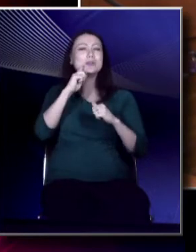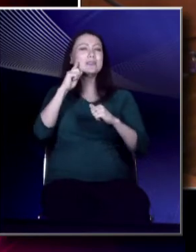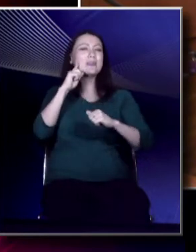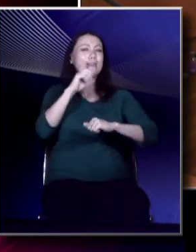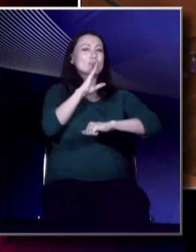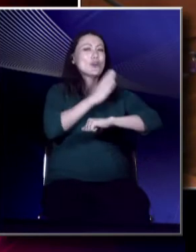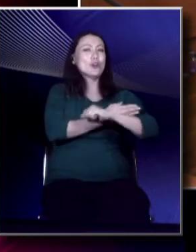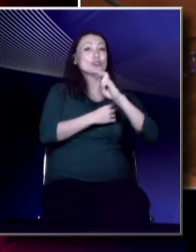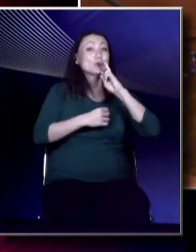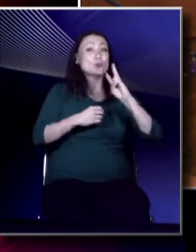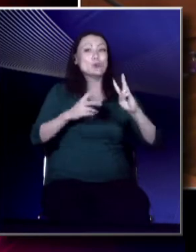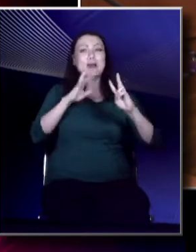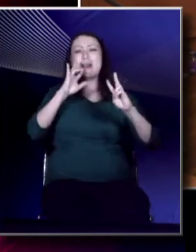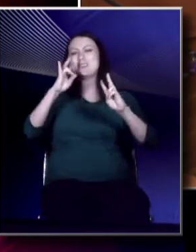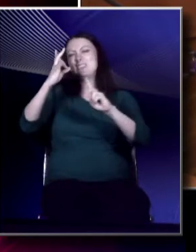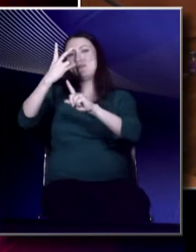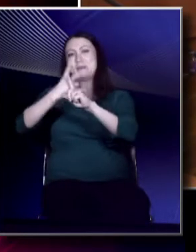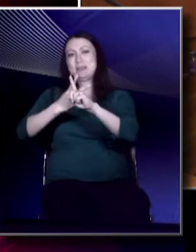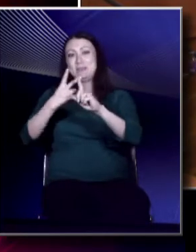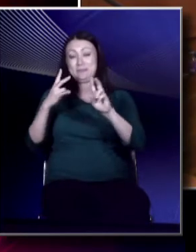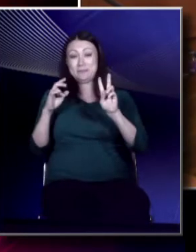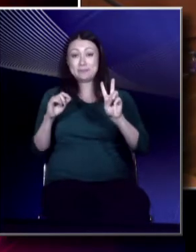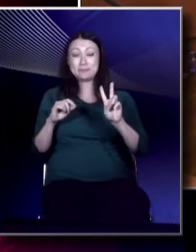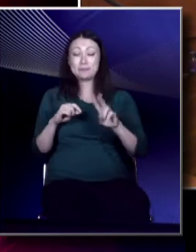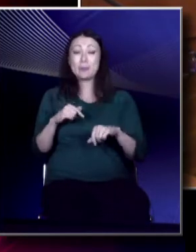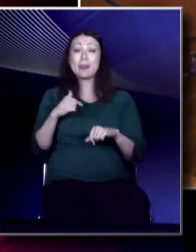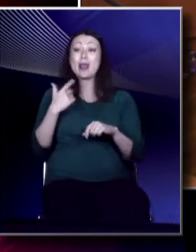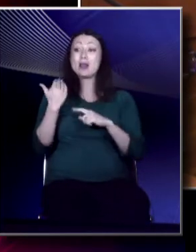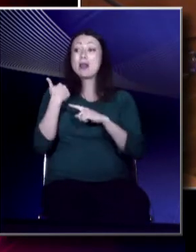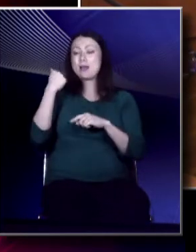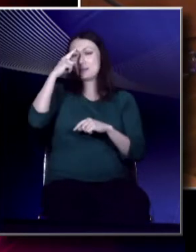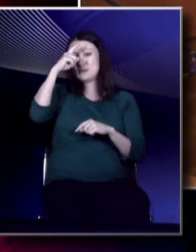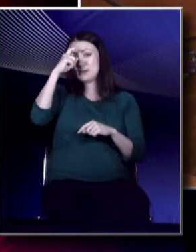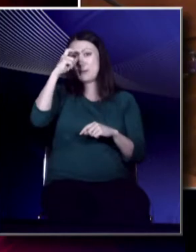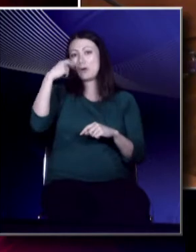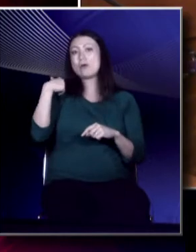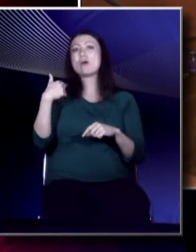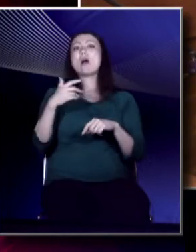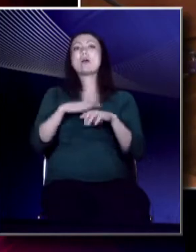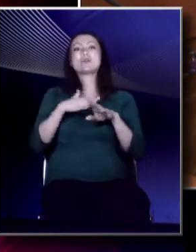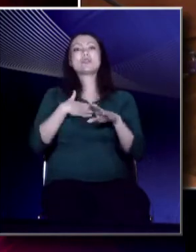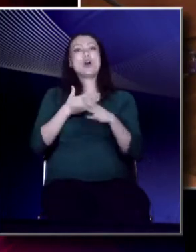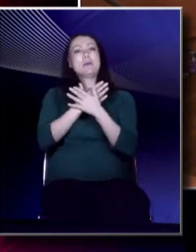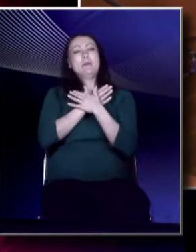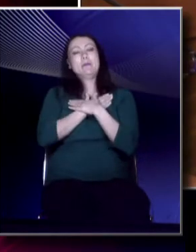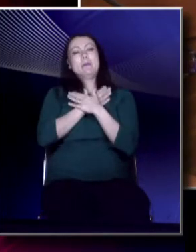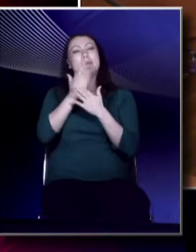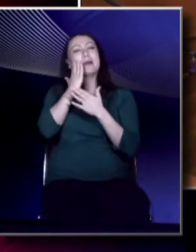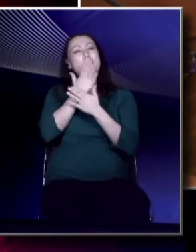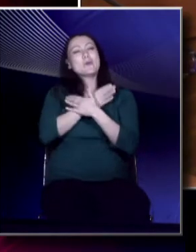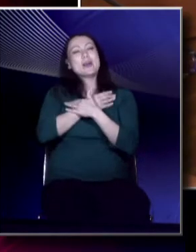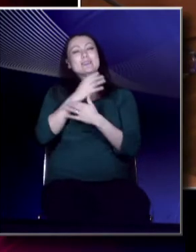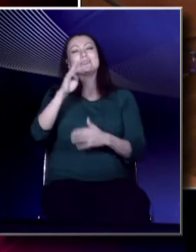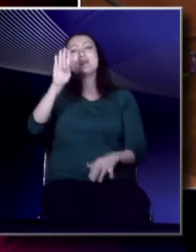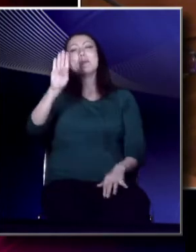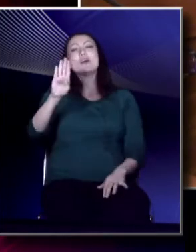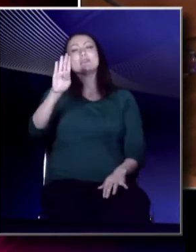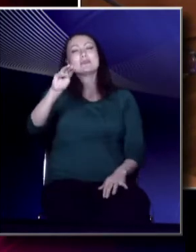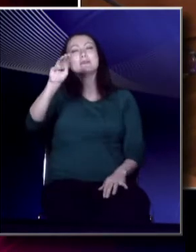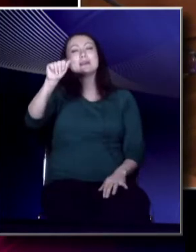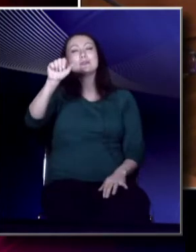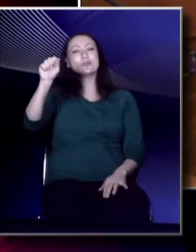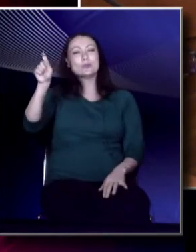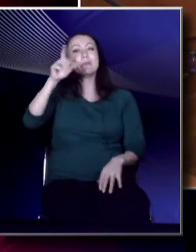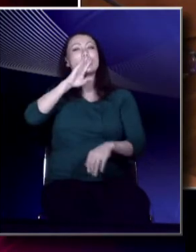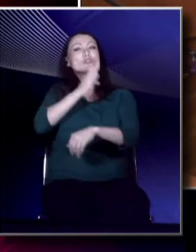old. Last summer, I was on bed rest in Boston, Massachusetts, and I had my daughter